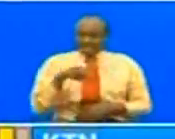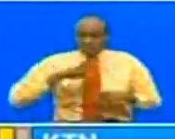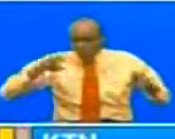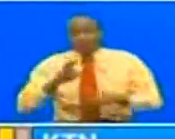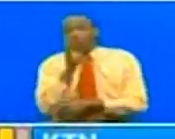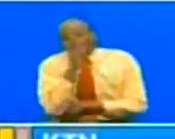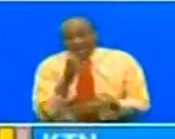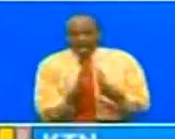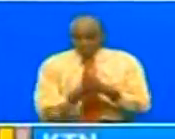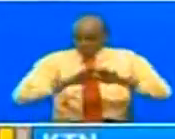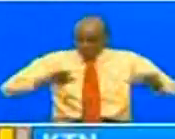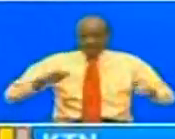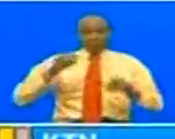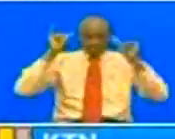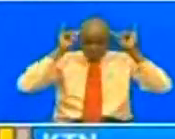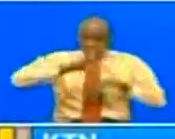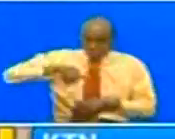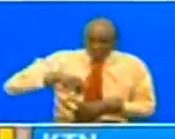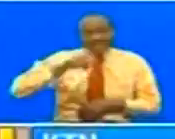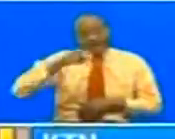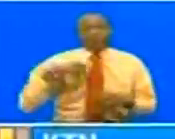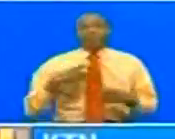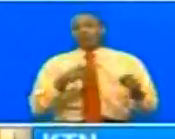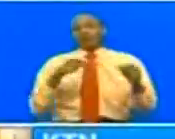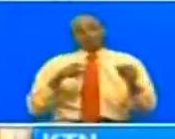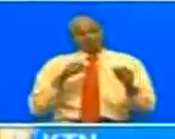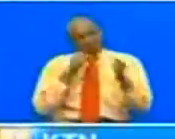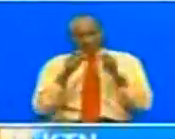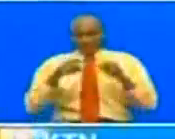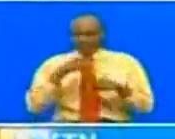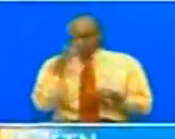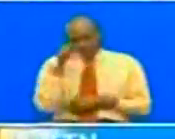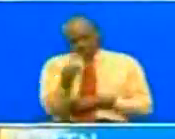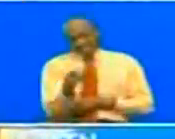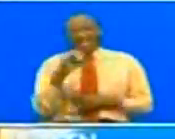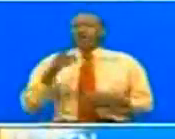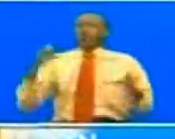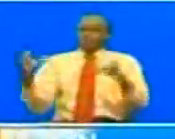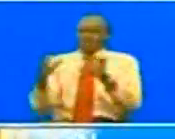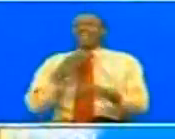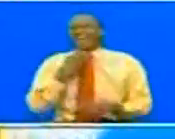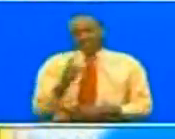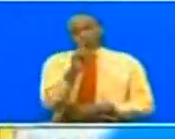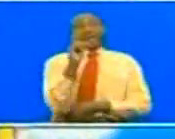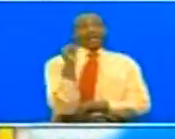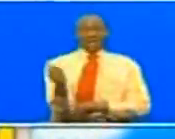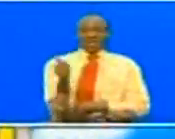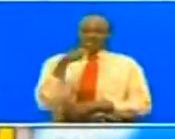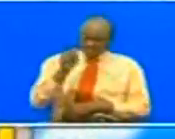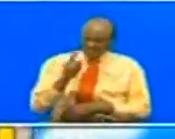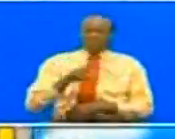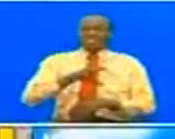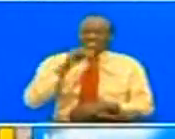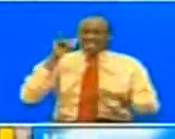water and pasture here has led to what leaders describe as hatred between communities, with vicious stealing of